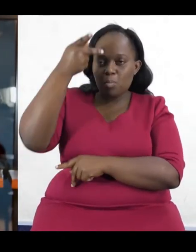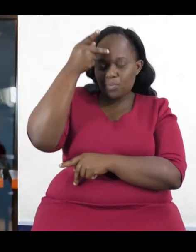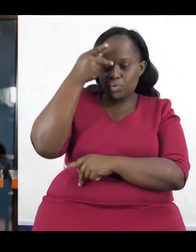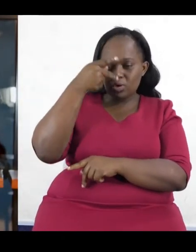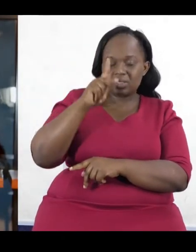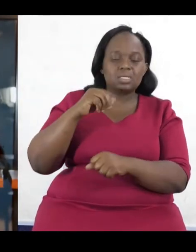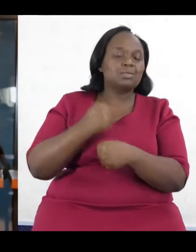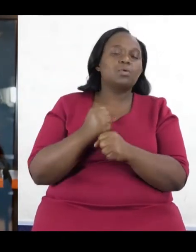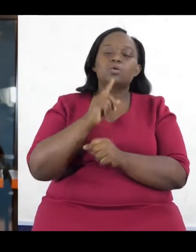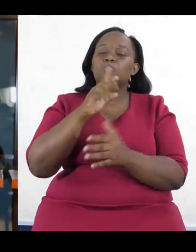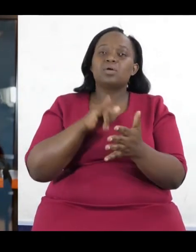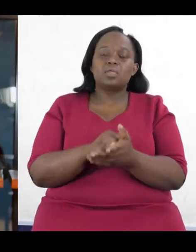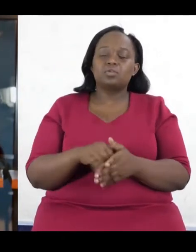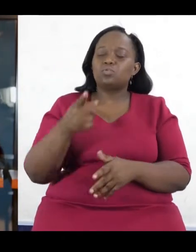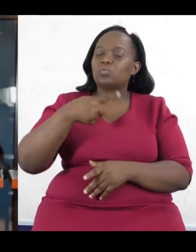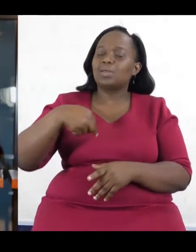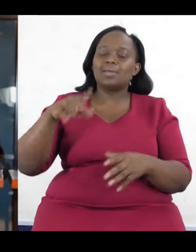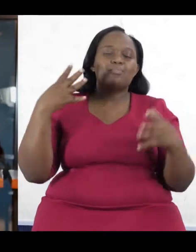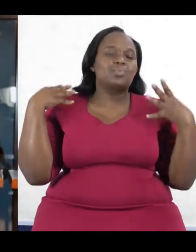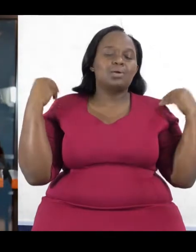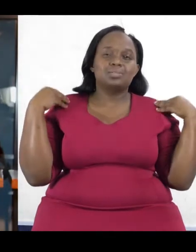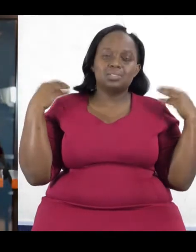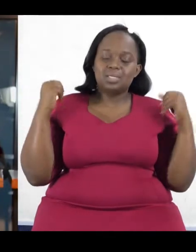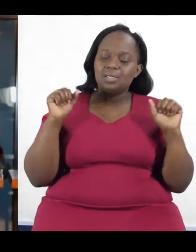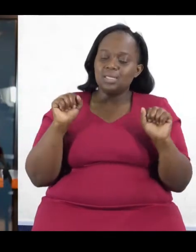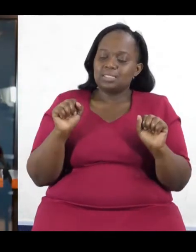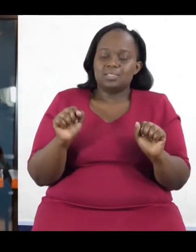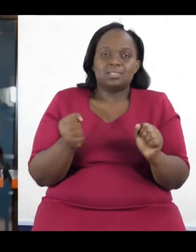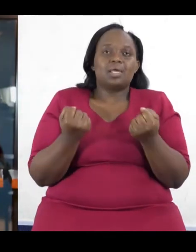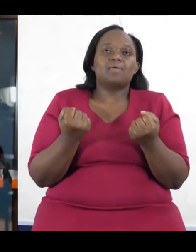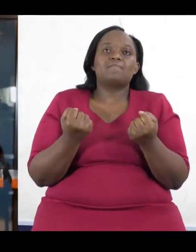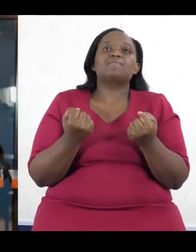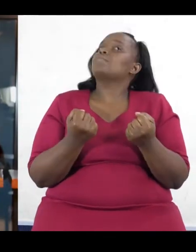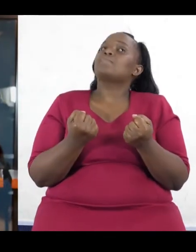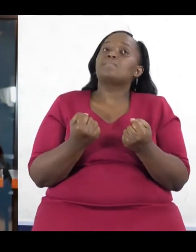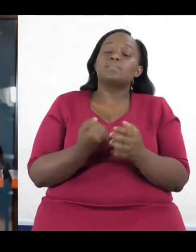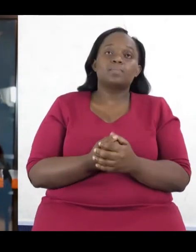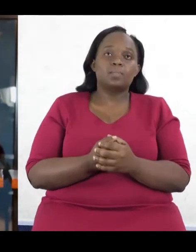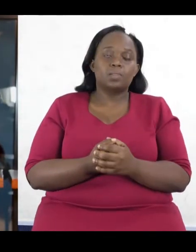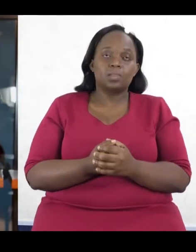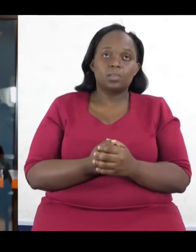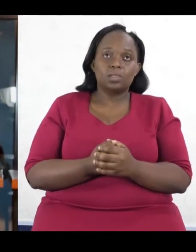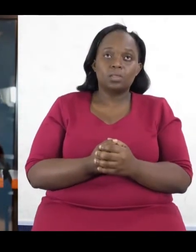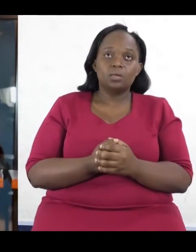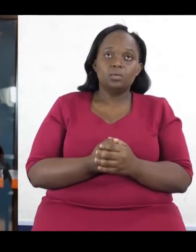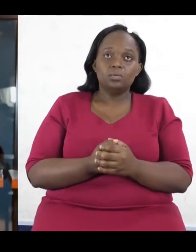ensure that we are practicing safe and ecologically,